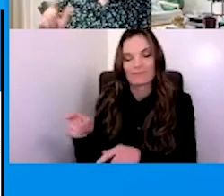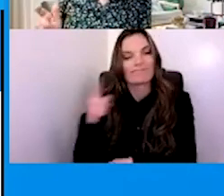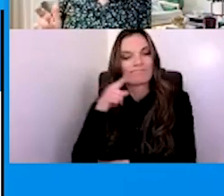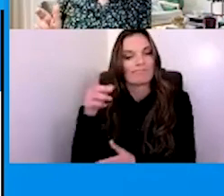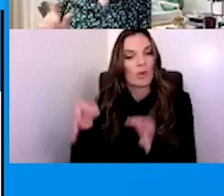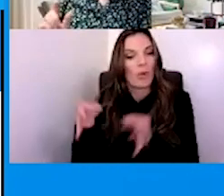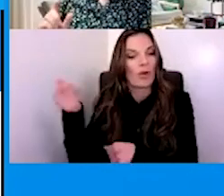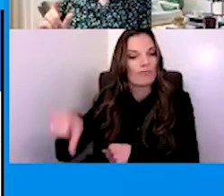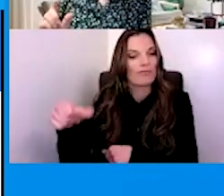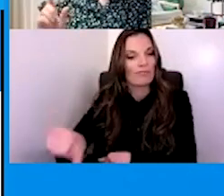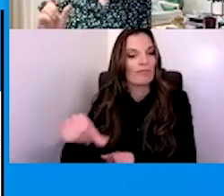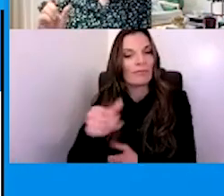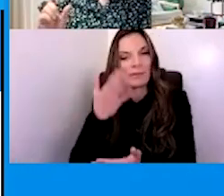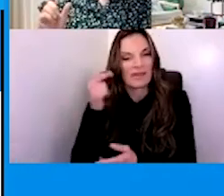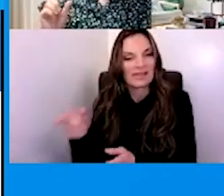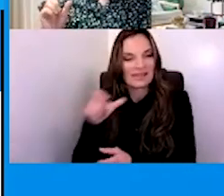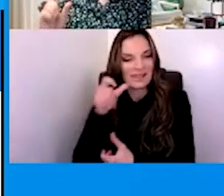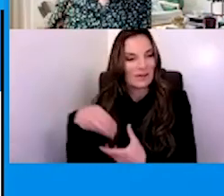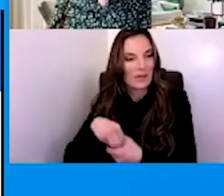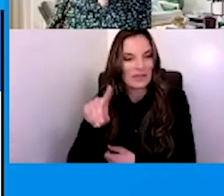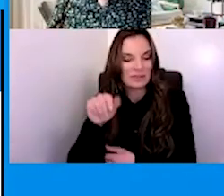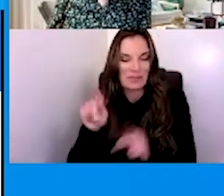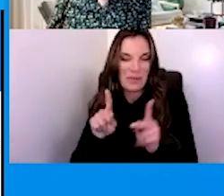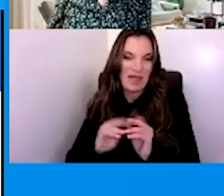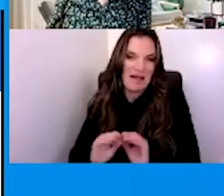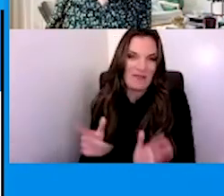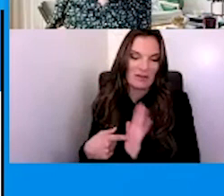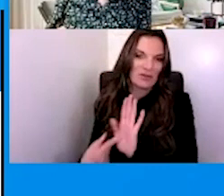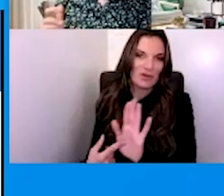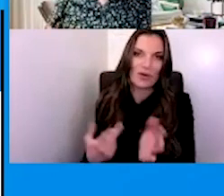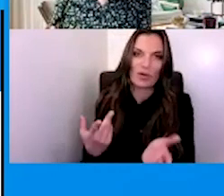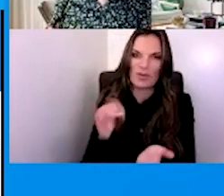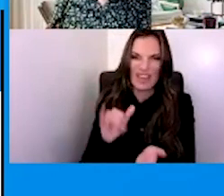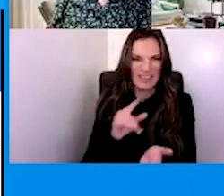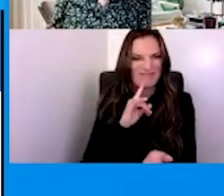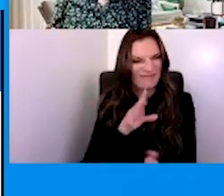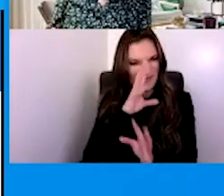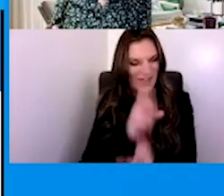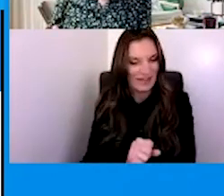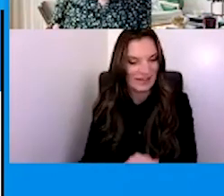kind of I think, a fascinating bit of research support that,